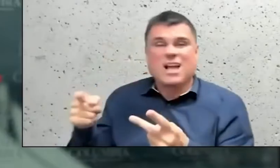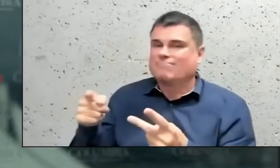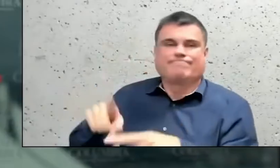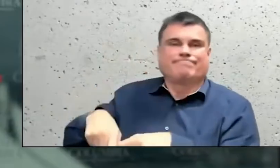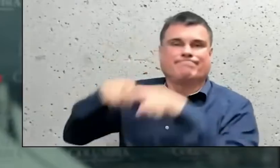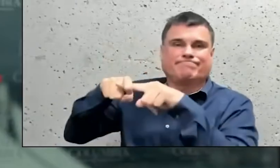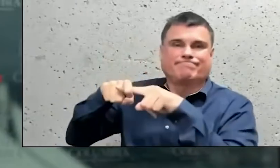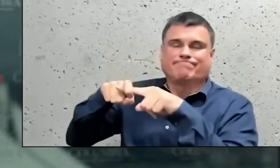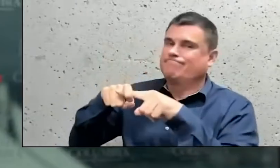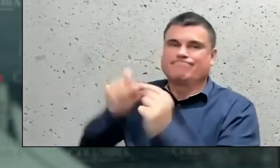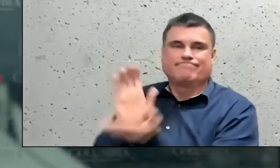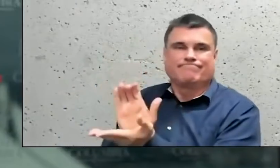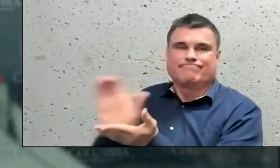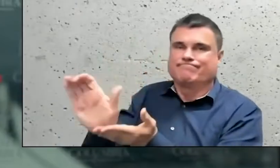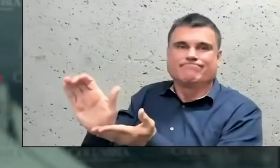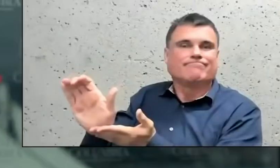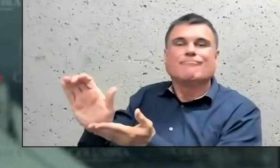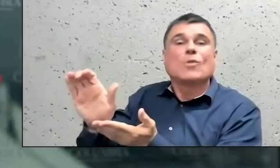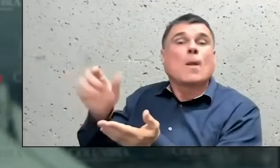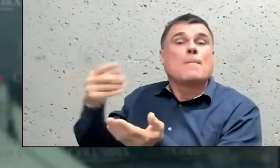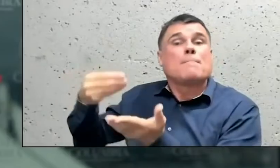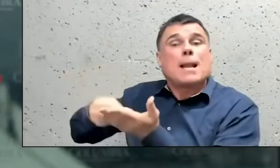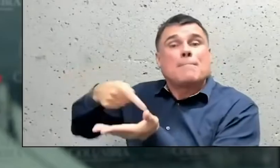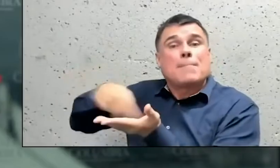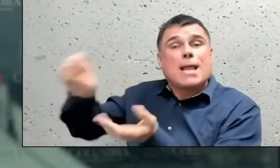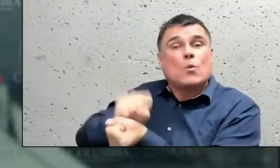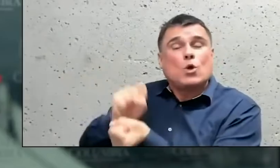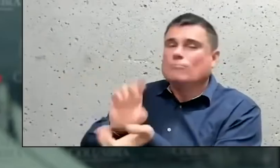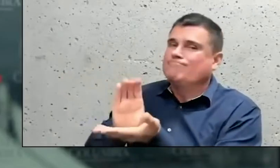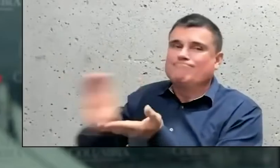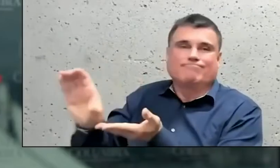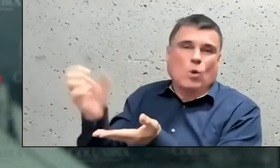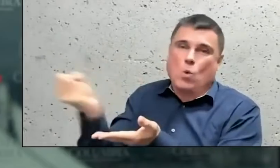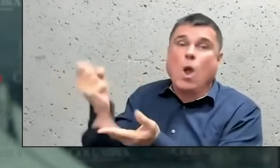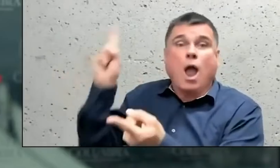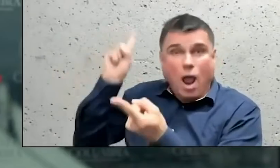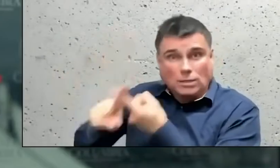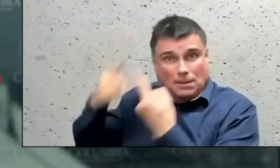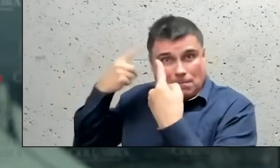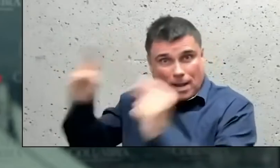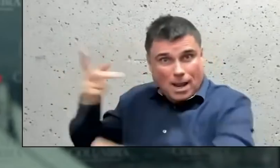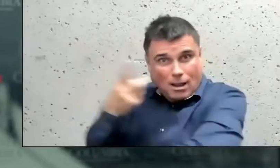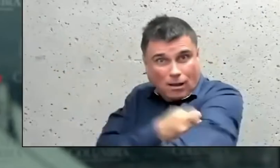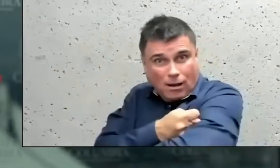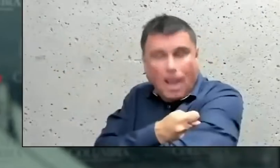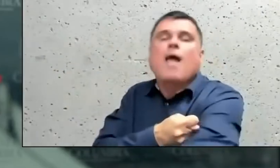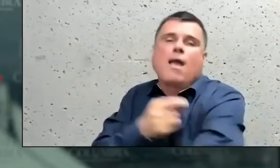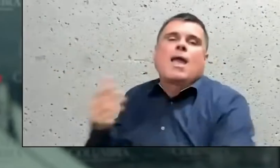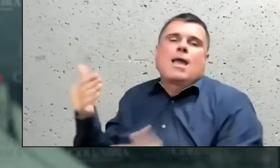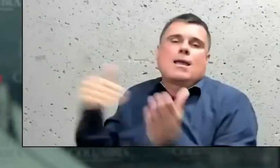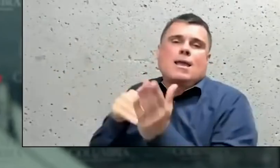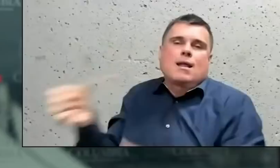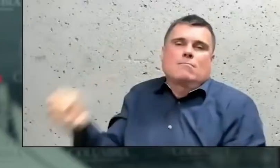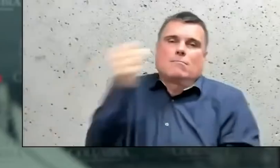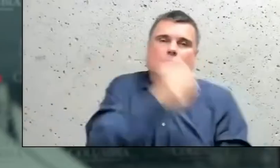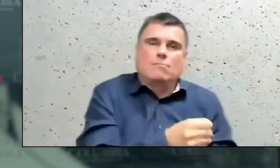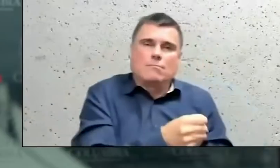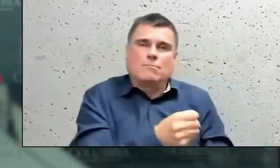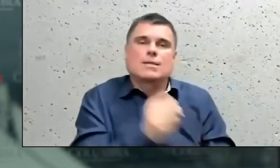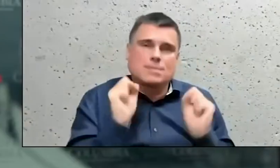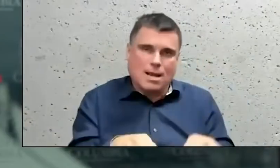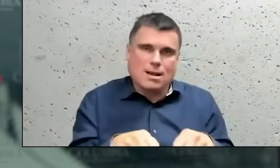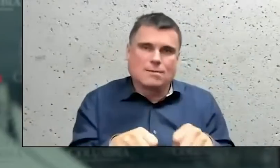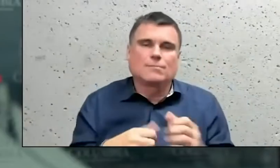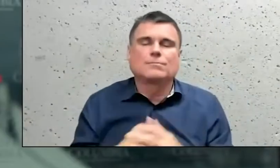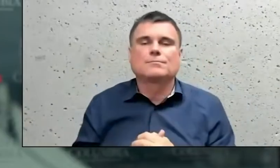as much as possible. Dr. Henry talked about getting the flu shot. That was item number 3 on the list of 5, I think. And just to say